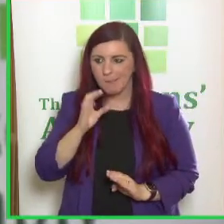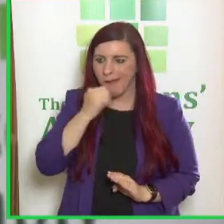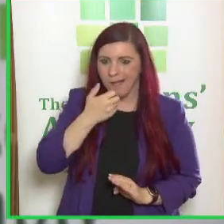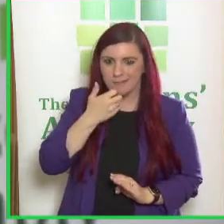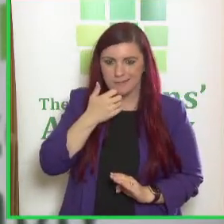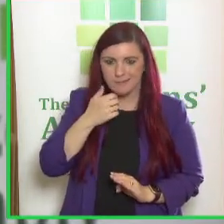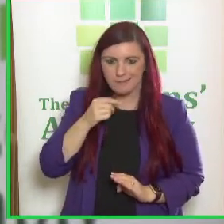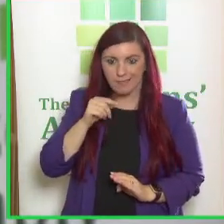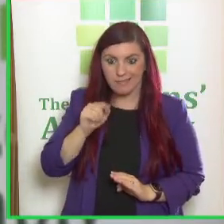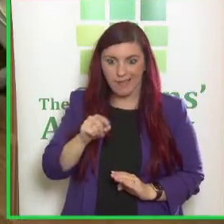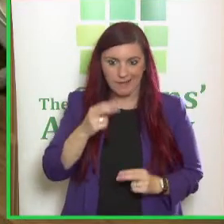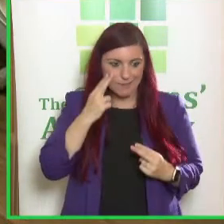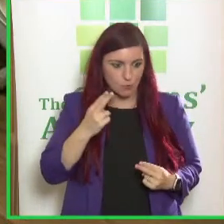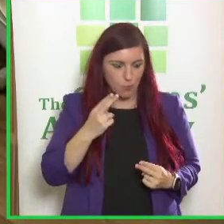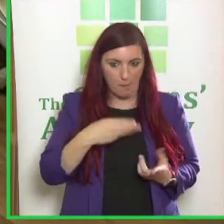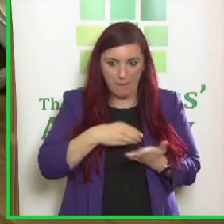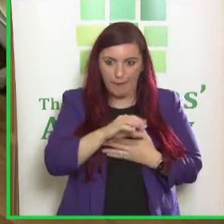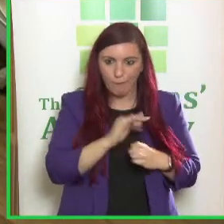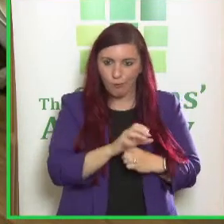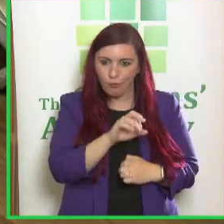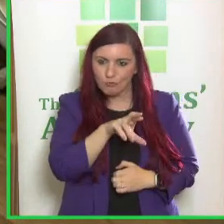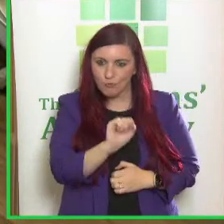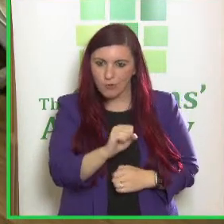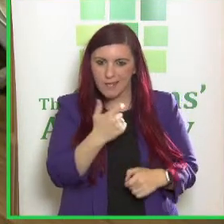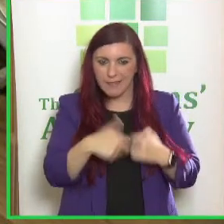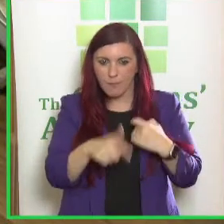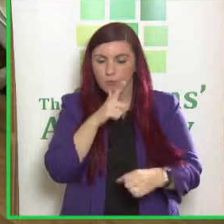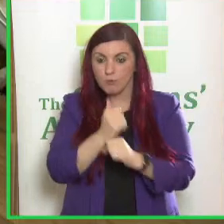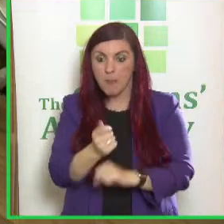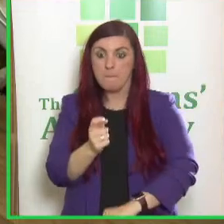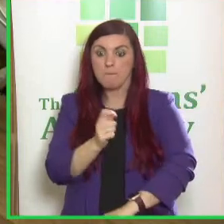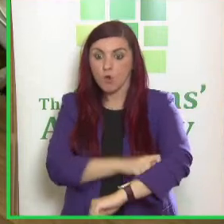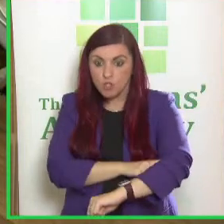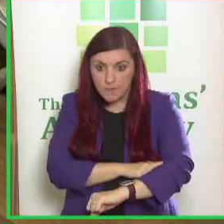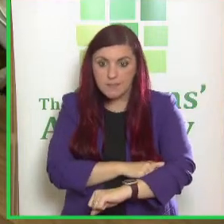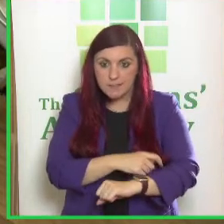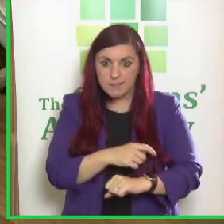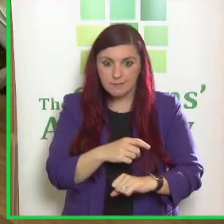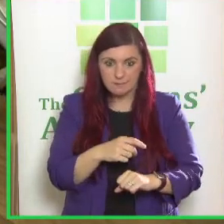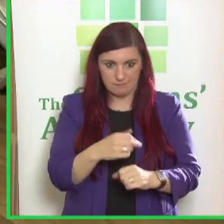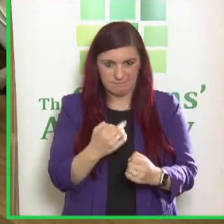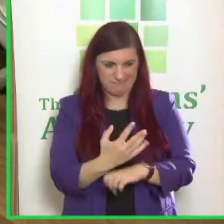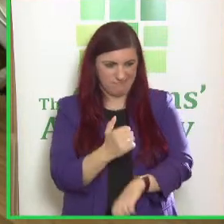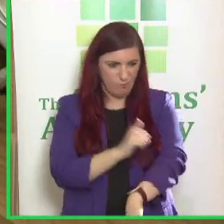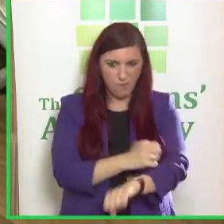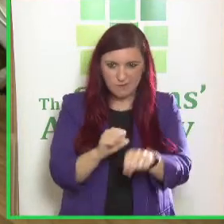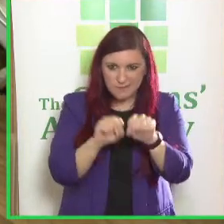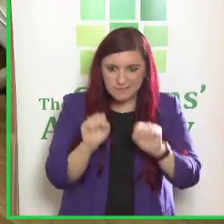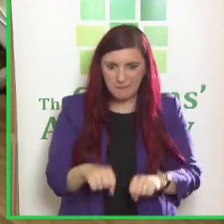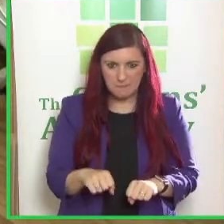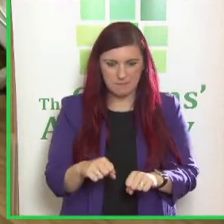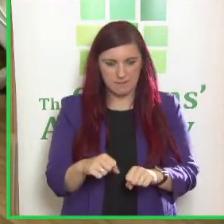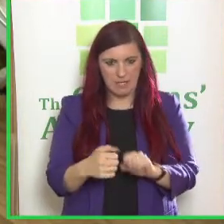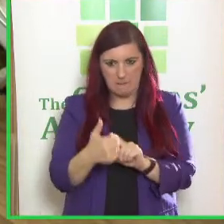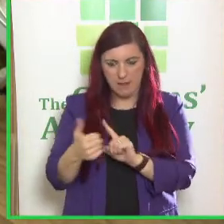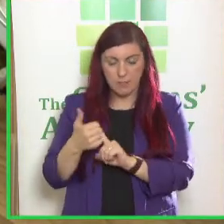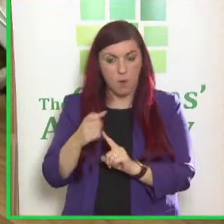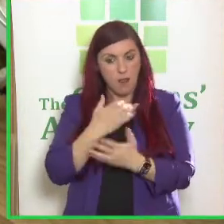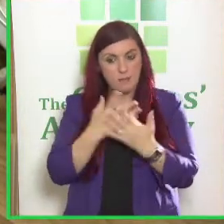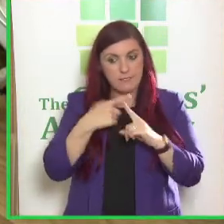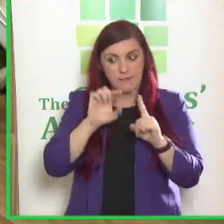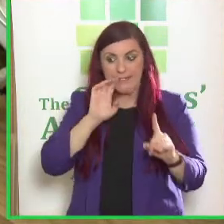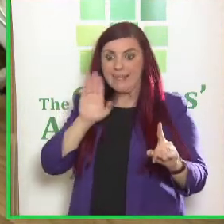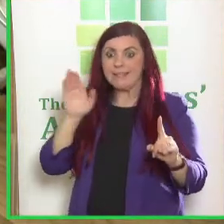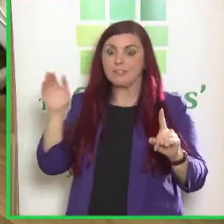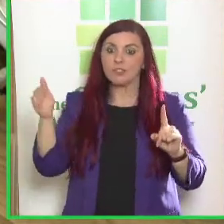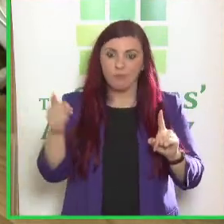and stigma that goes with it, and some of the punishment, I suppose, that comes with the penalties. So there's a lot of different indirect and hidden harms